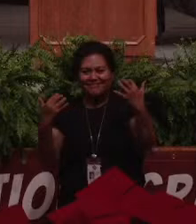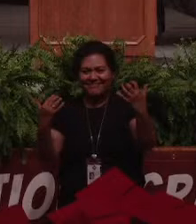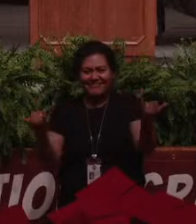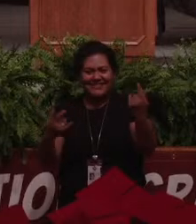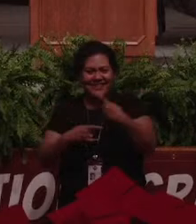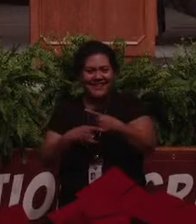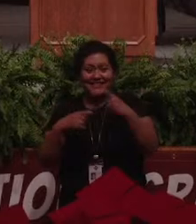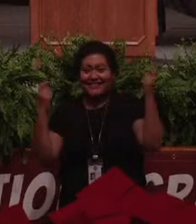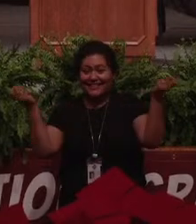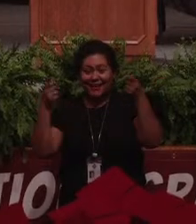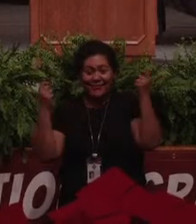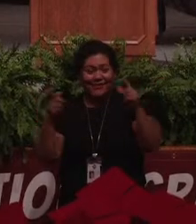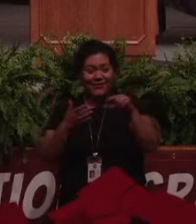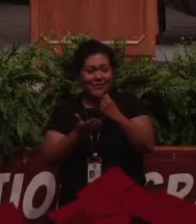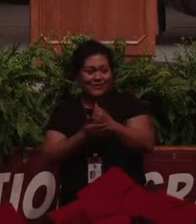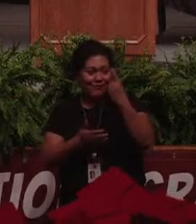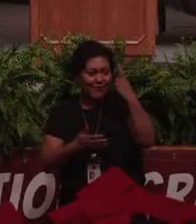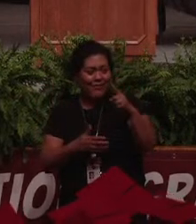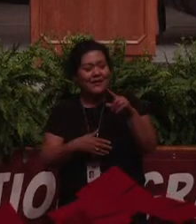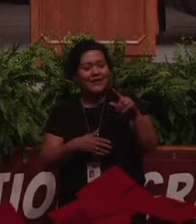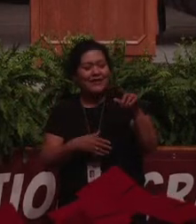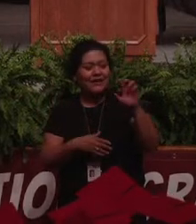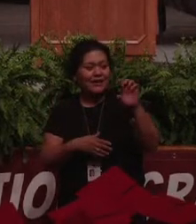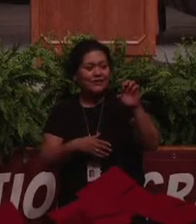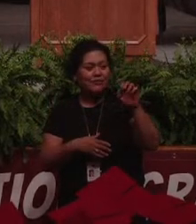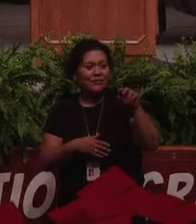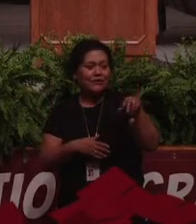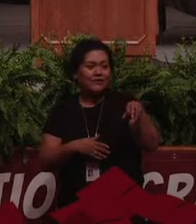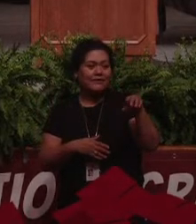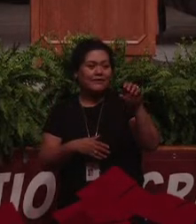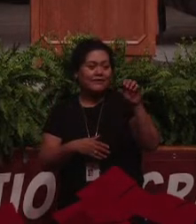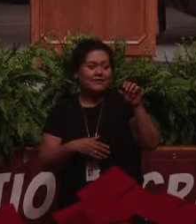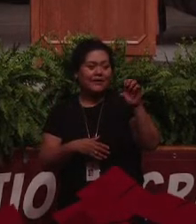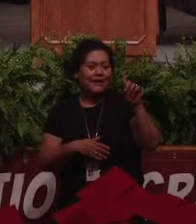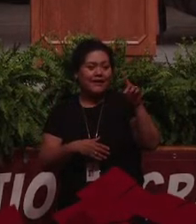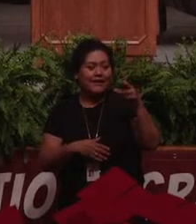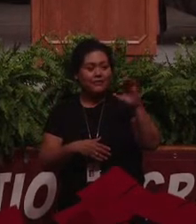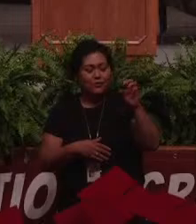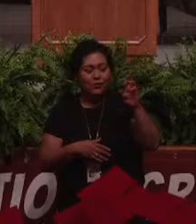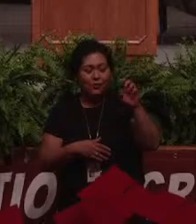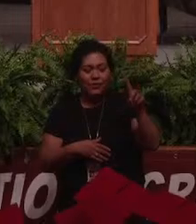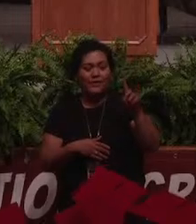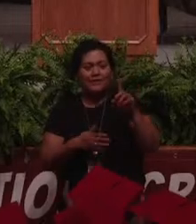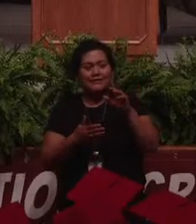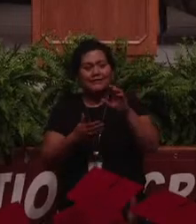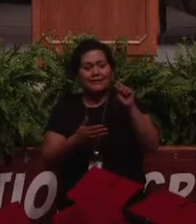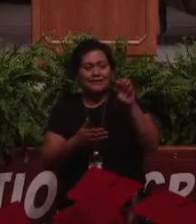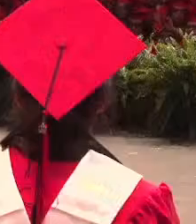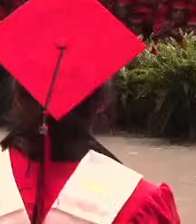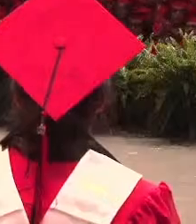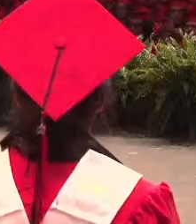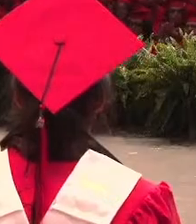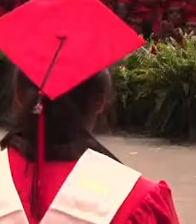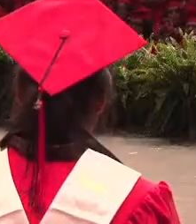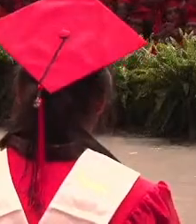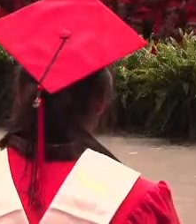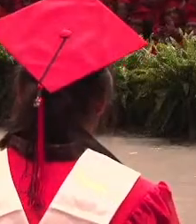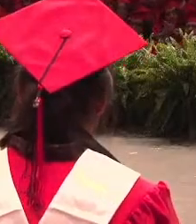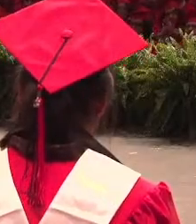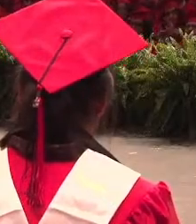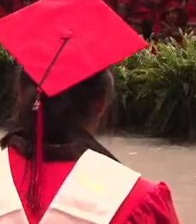the graduation of the Edgewood Fine Arts STEAM Academy class of 2022.